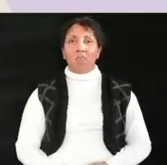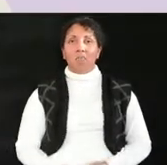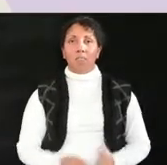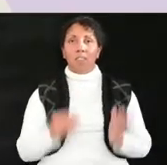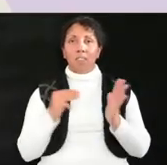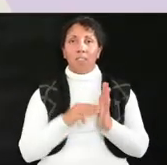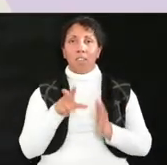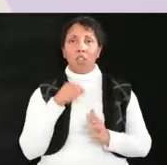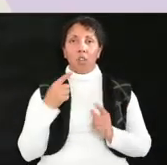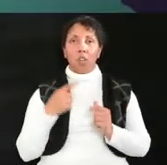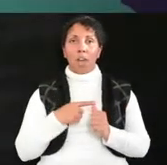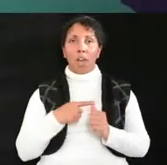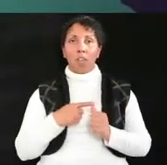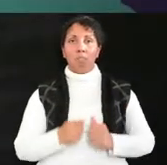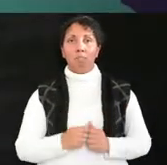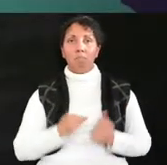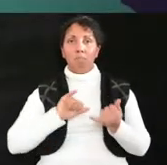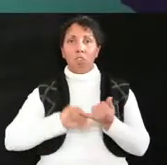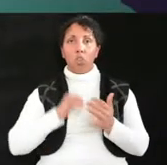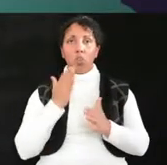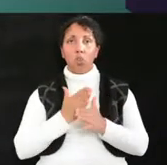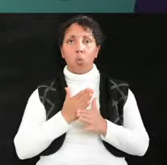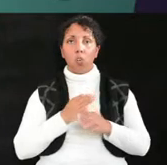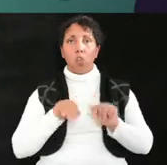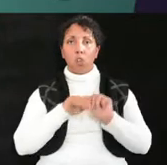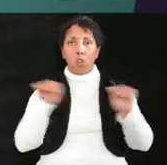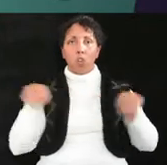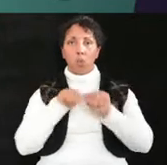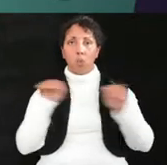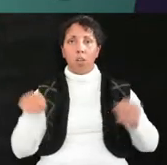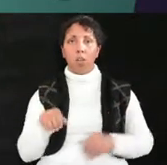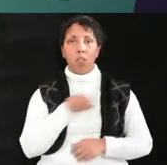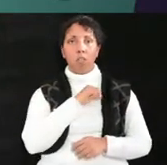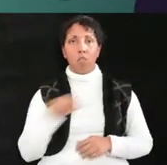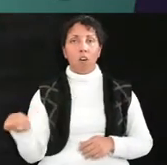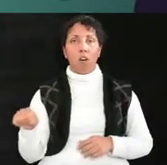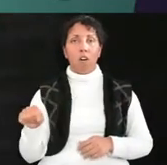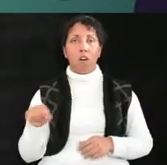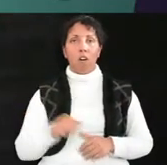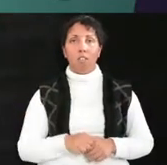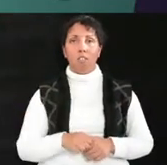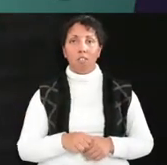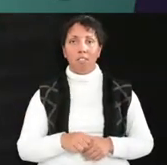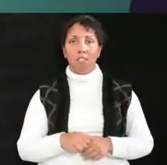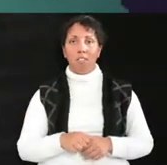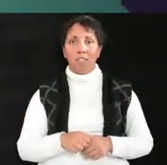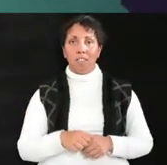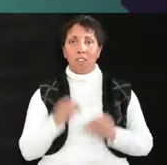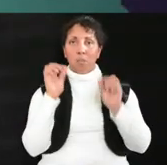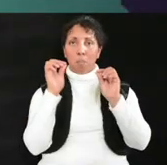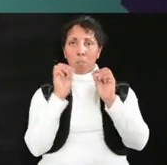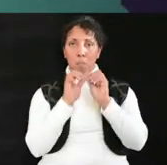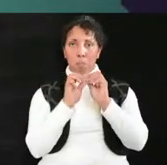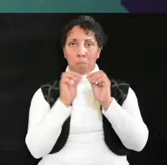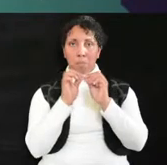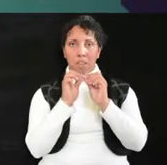Ziggy chose A. A social worker takes you swimming. I'm sorry, that's the wrong answer. The